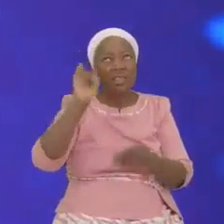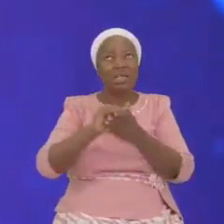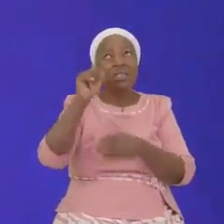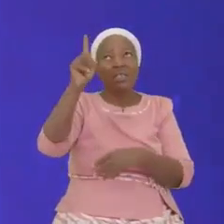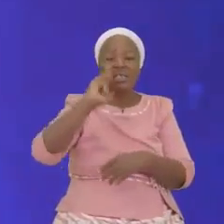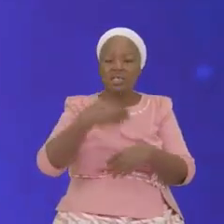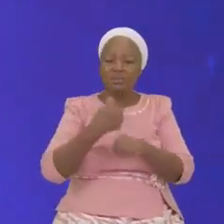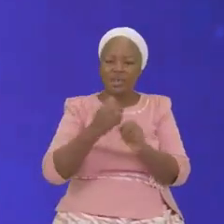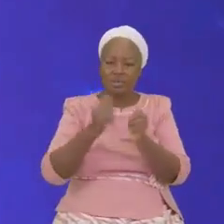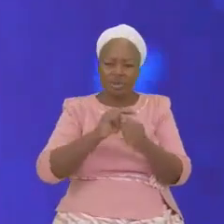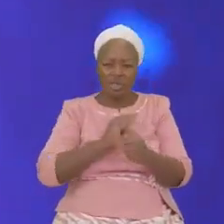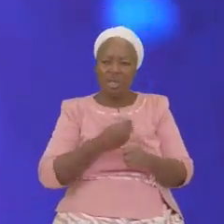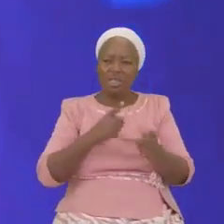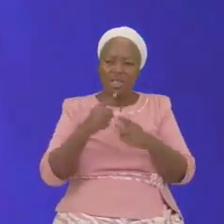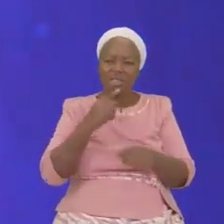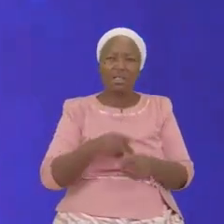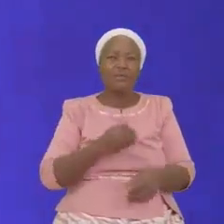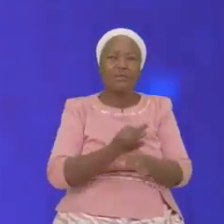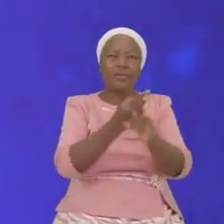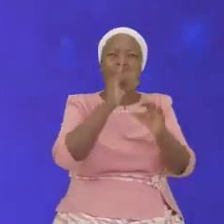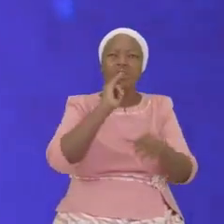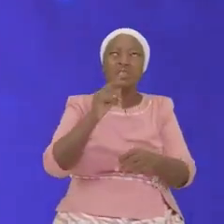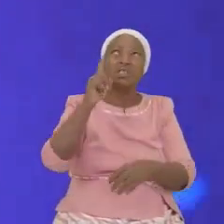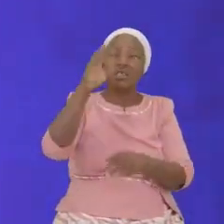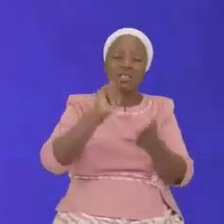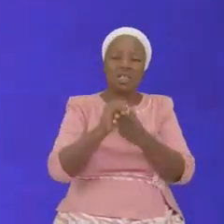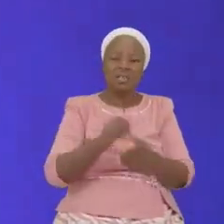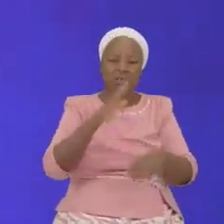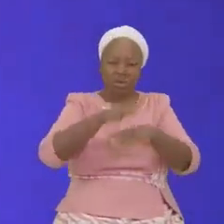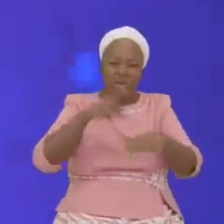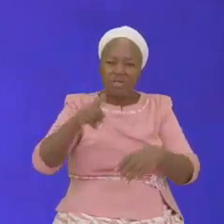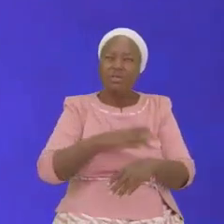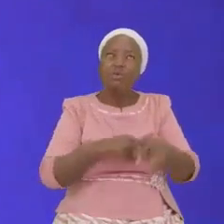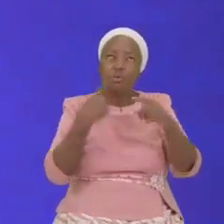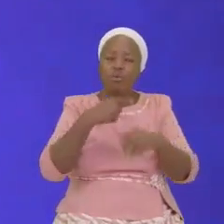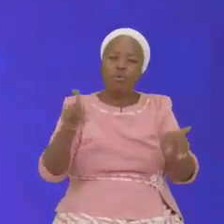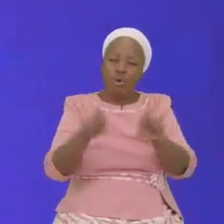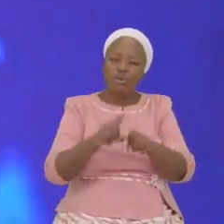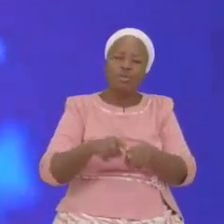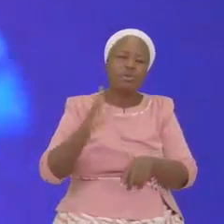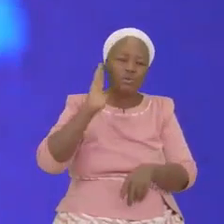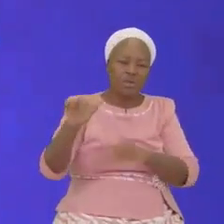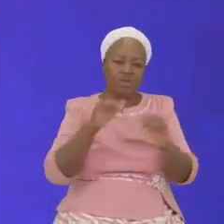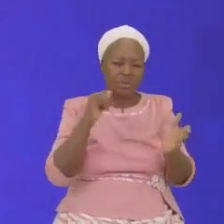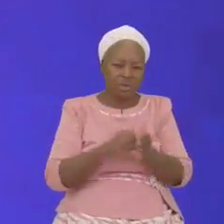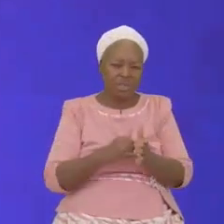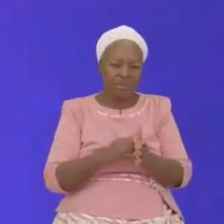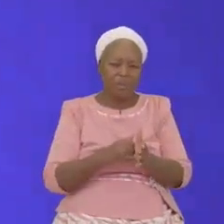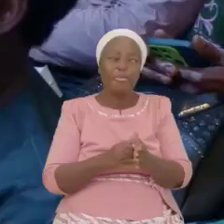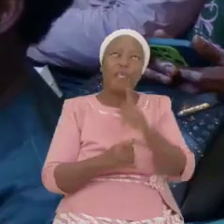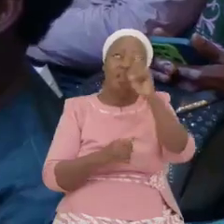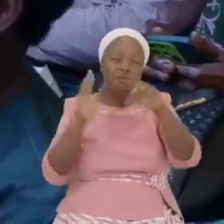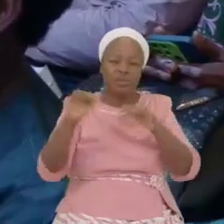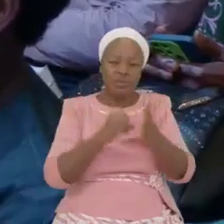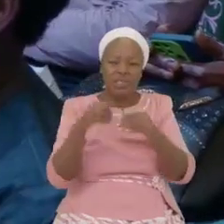he said, faithful is he that calleth you, who also will do it. He will do it in your